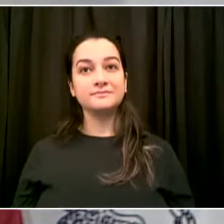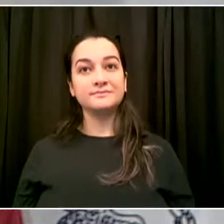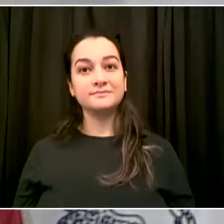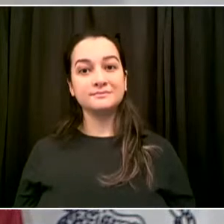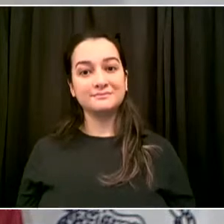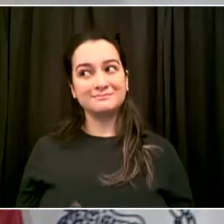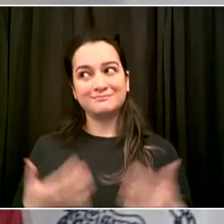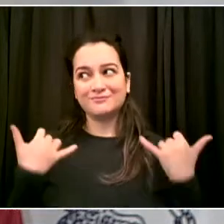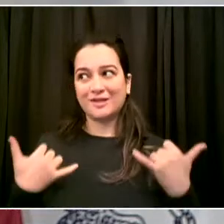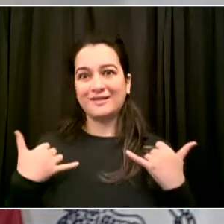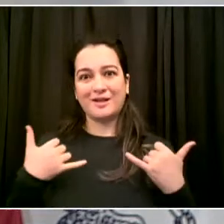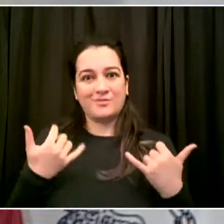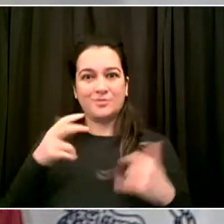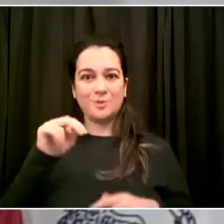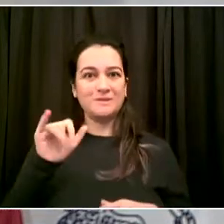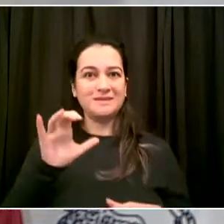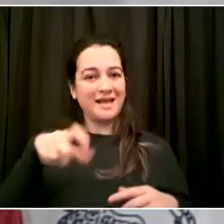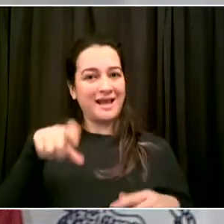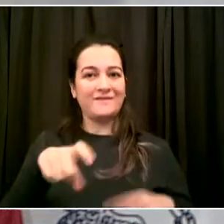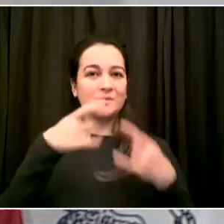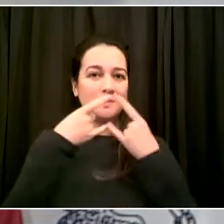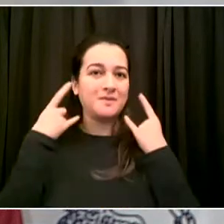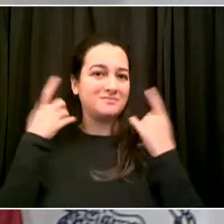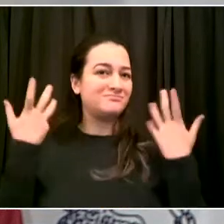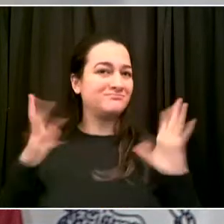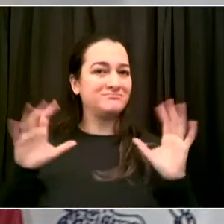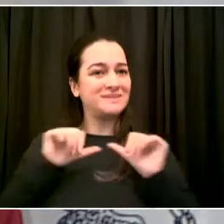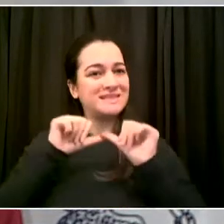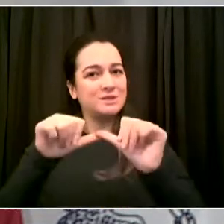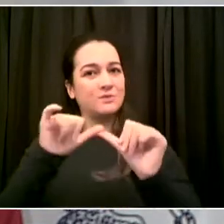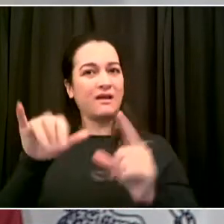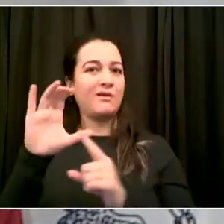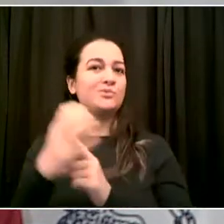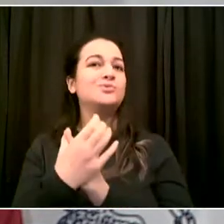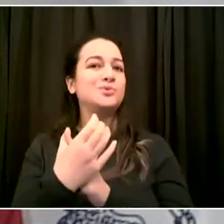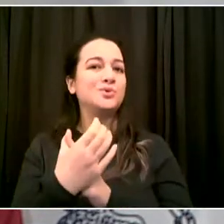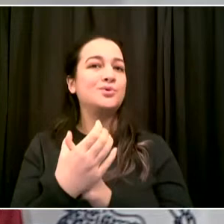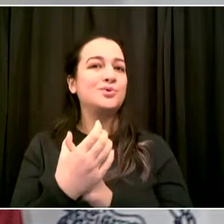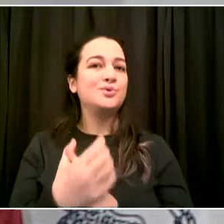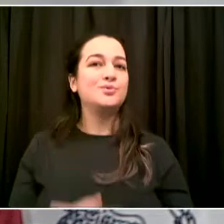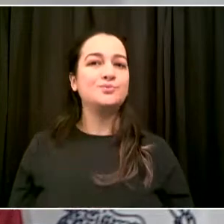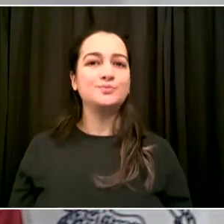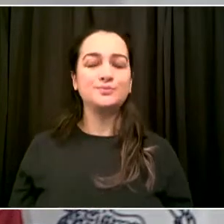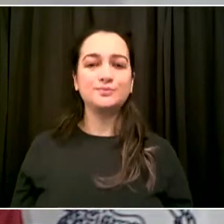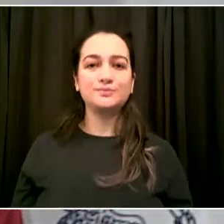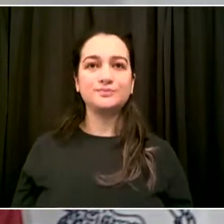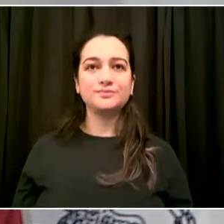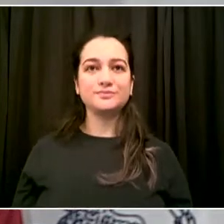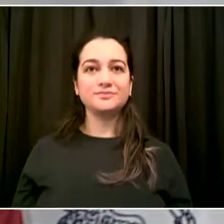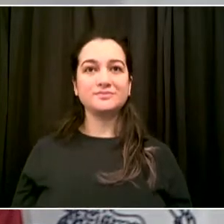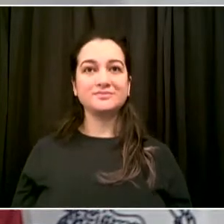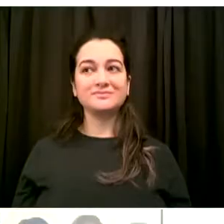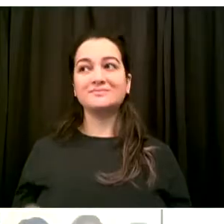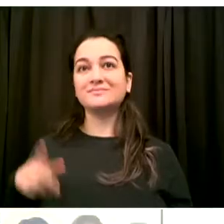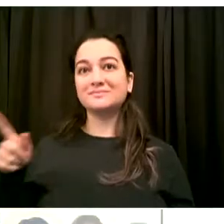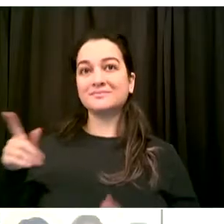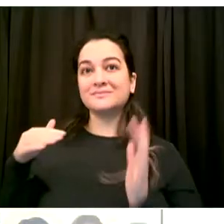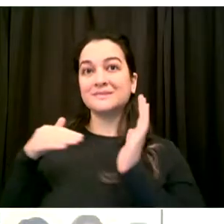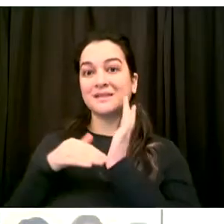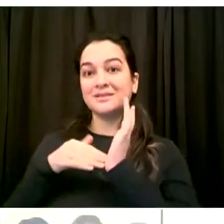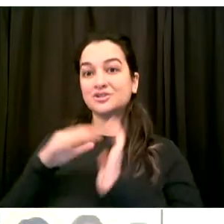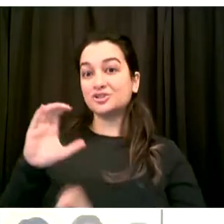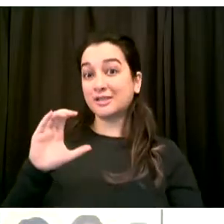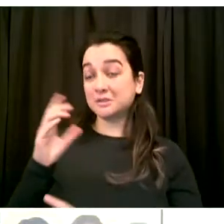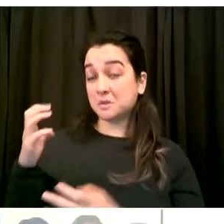until this is finally defeated. Go ahead, Dr. Choksi. Thank you, Mr. Mayor. Yes, we cannot take